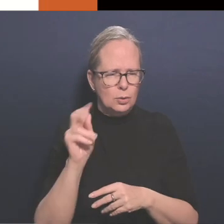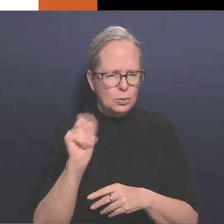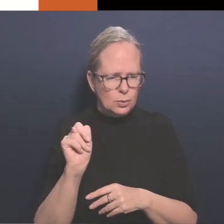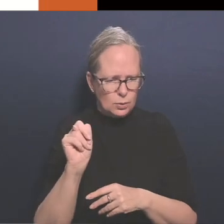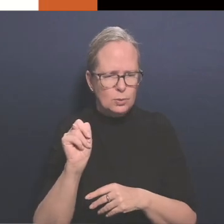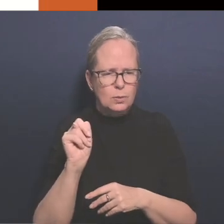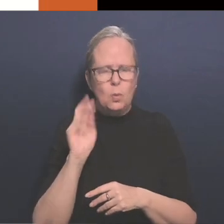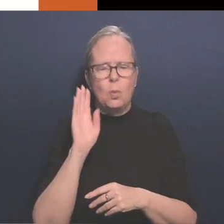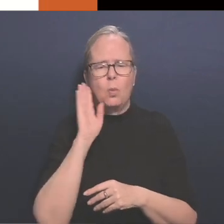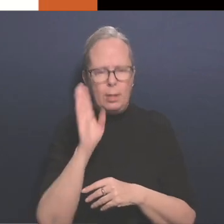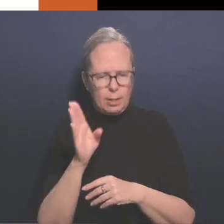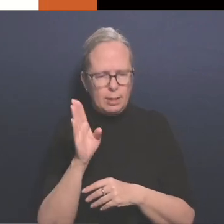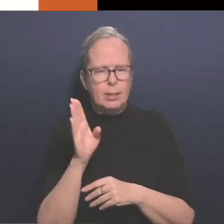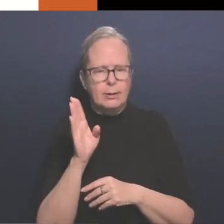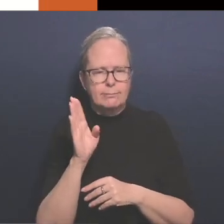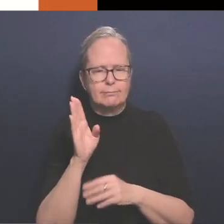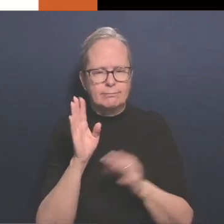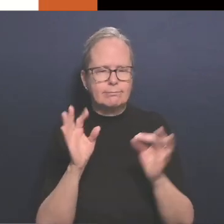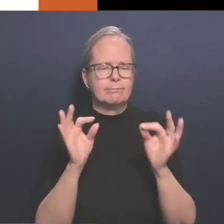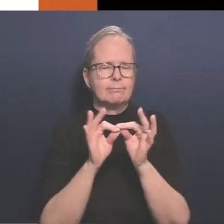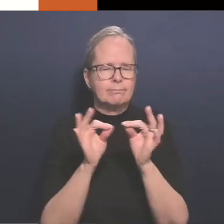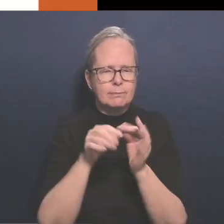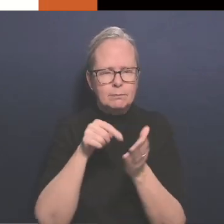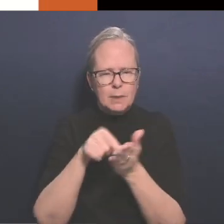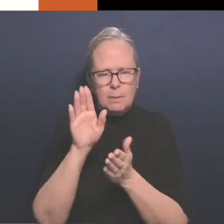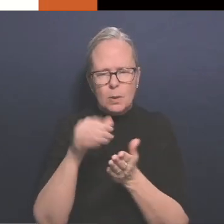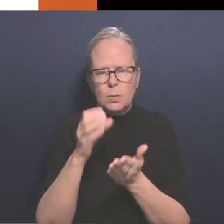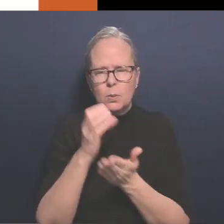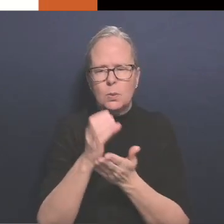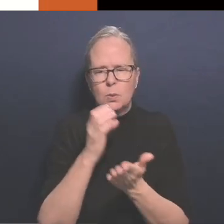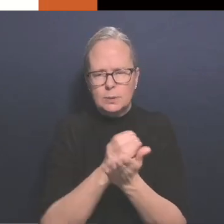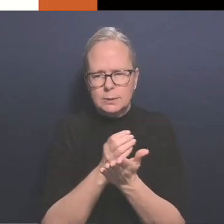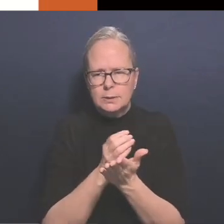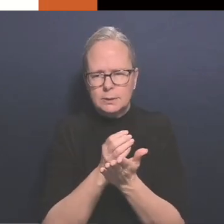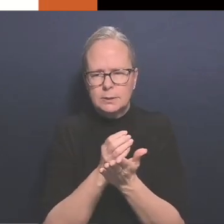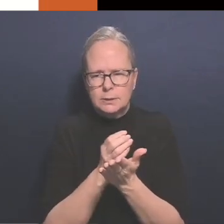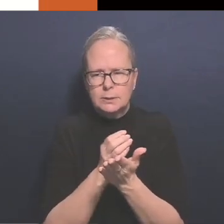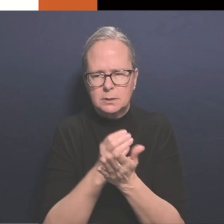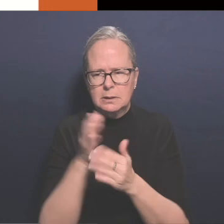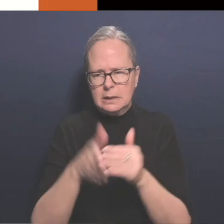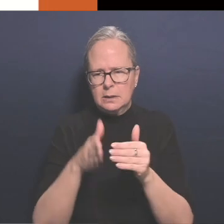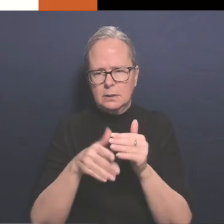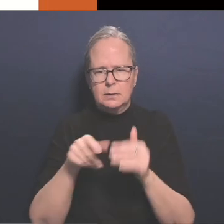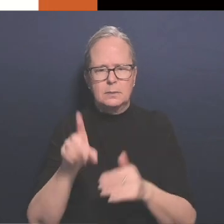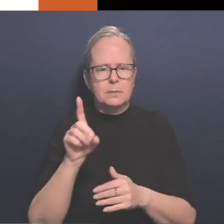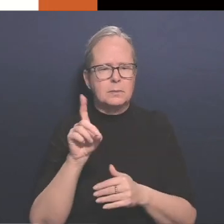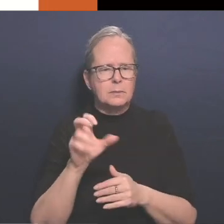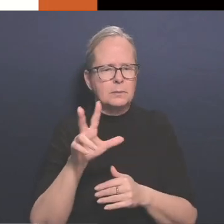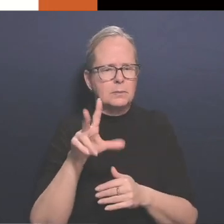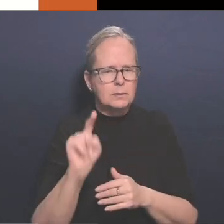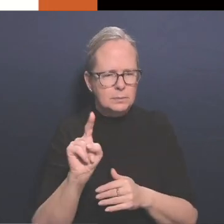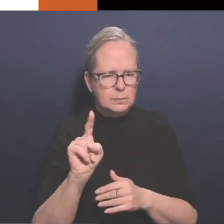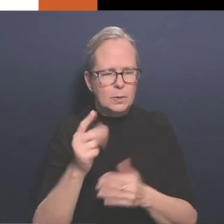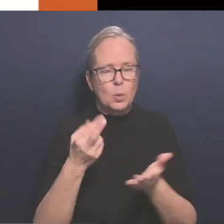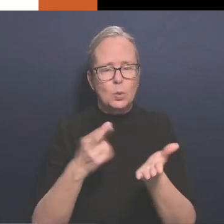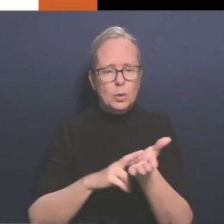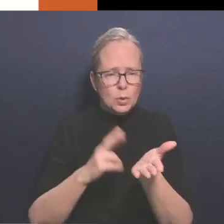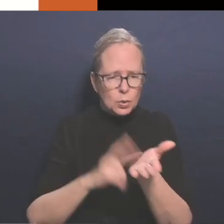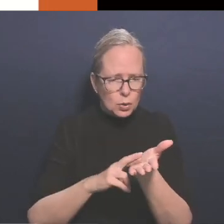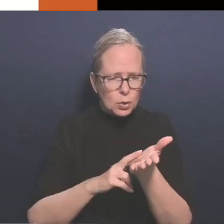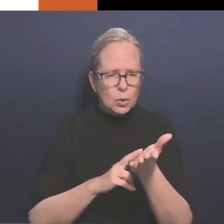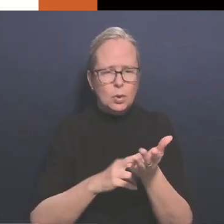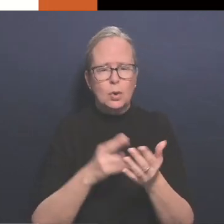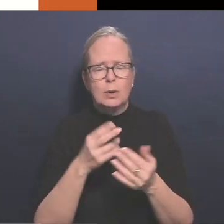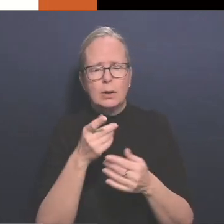in the question box. Yes, we have one question that I was hoping either of you could answer, and that